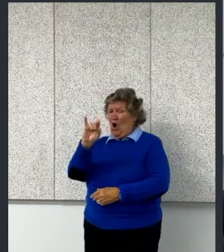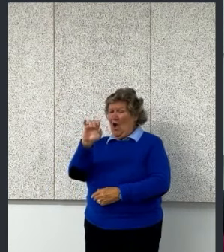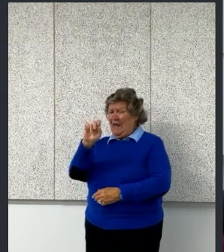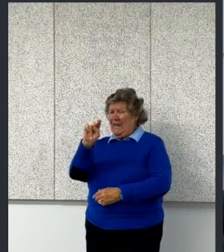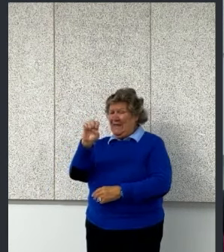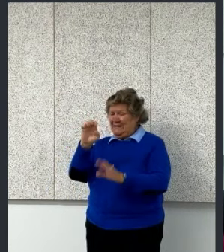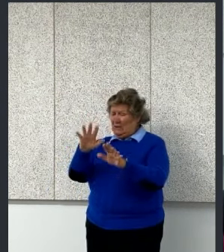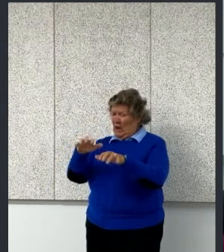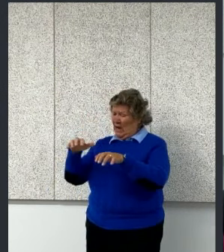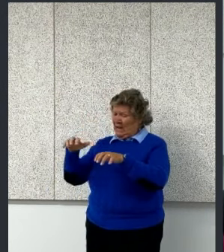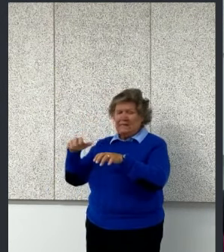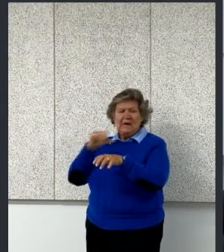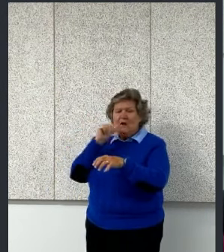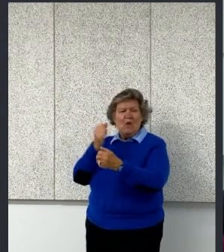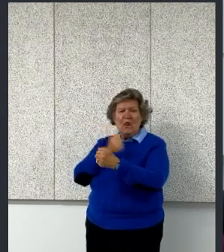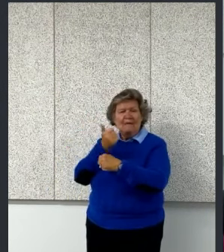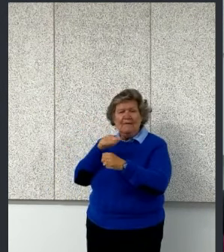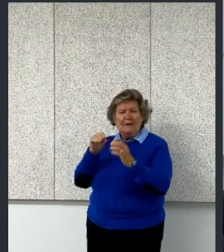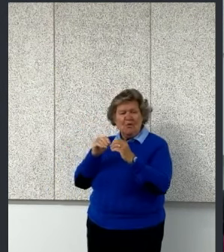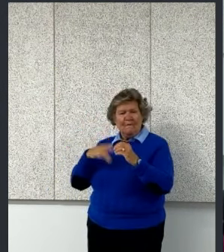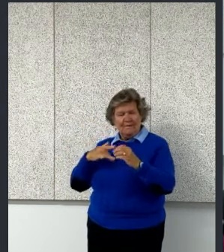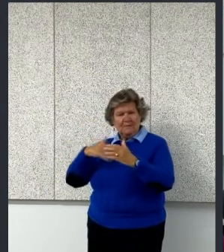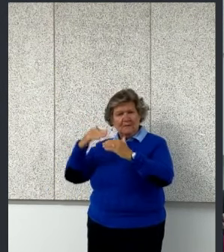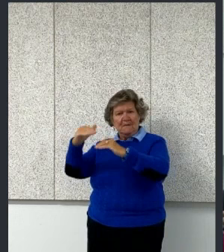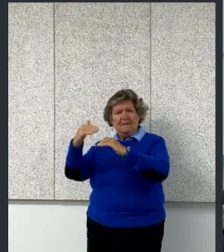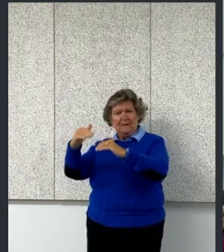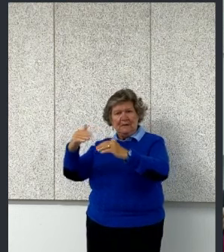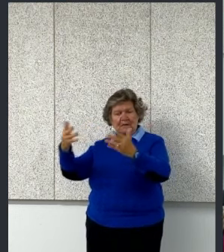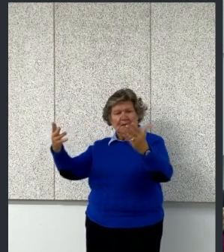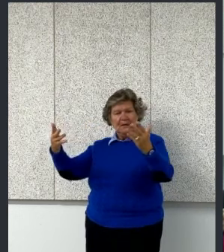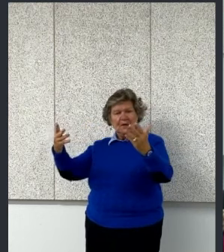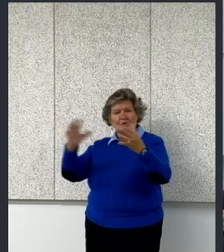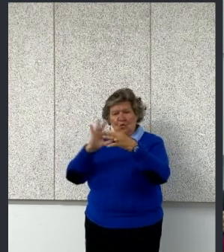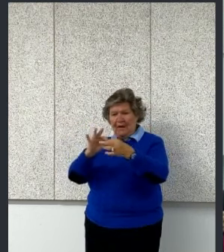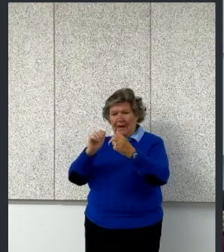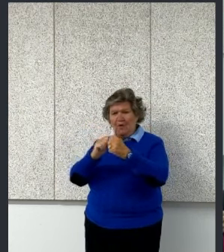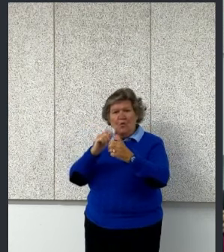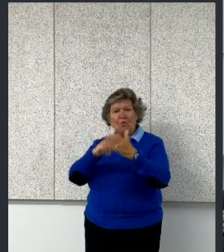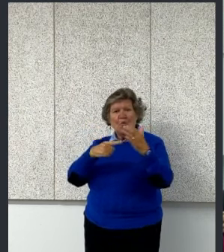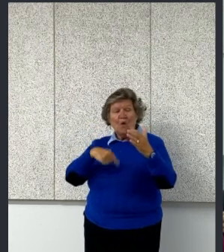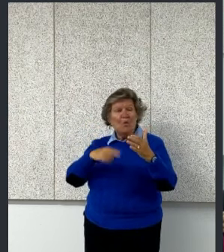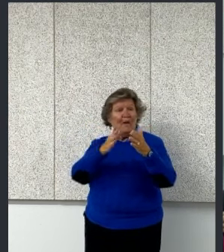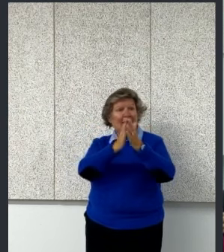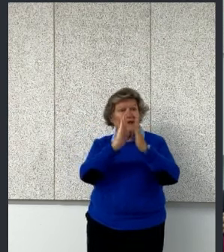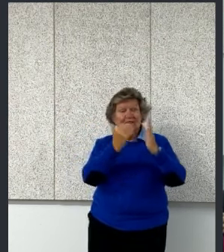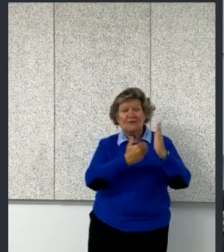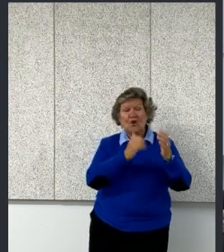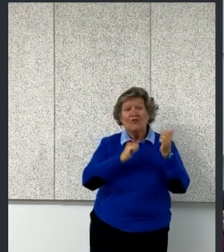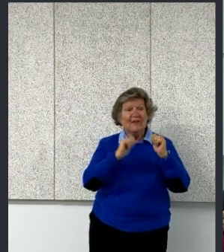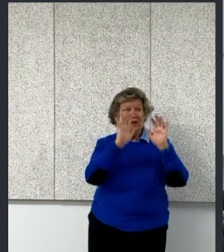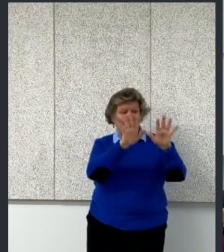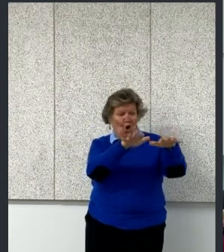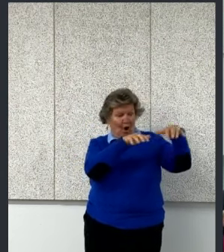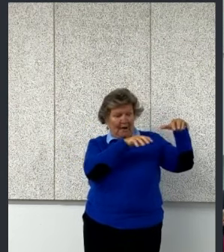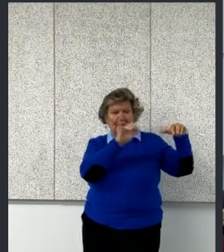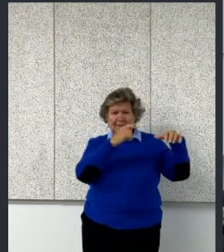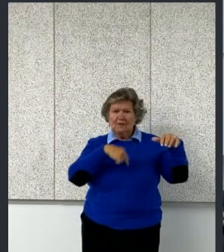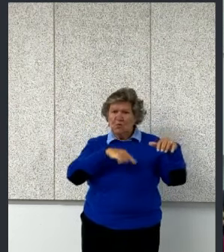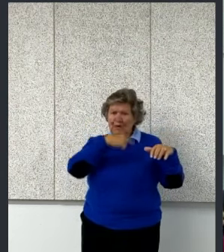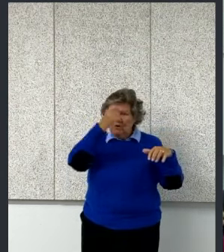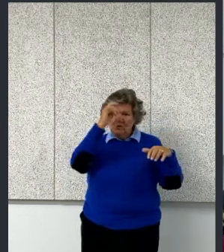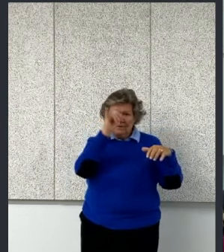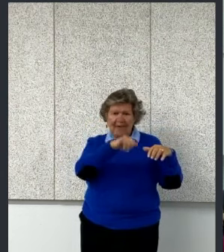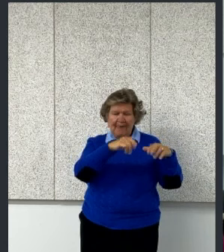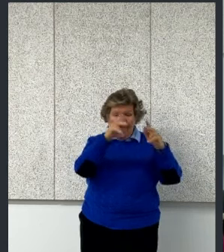It feels too limiting in terms of what we ask of our theaters. audience as we understand it,